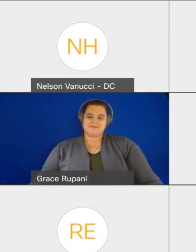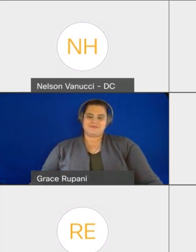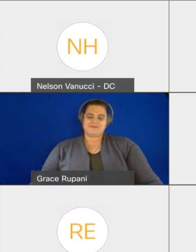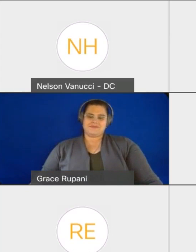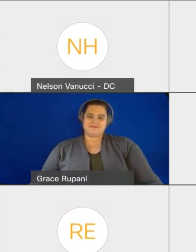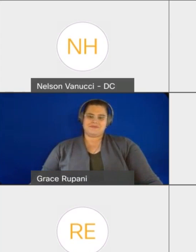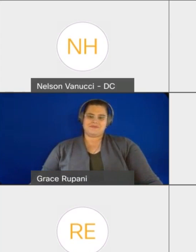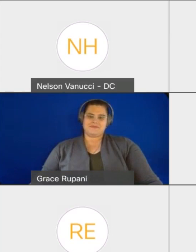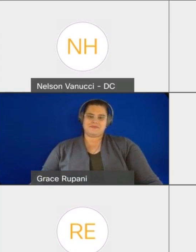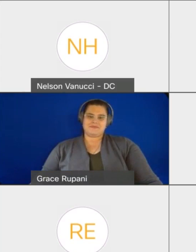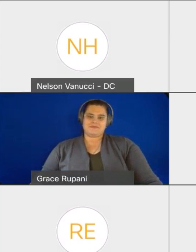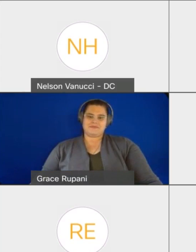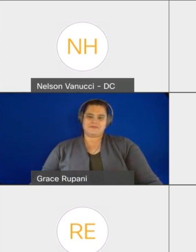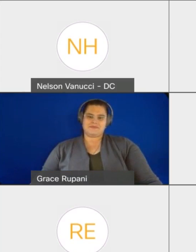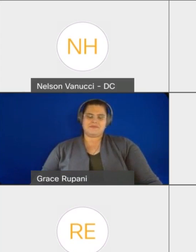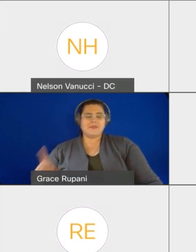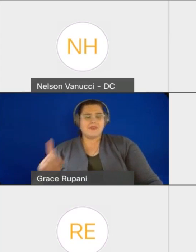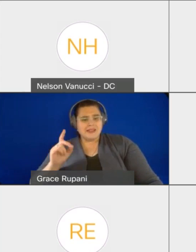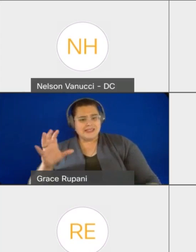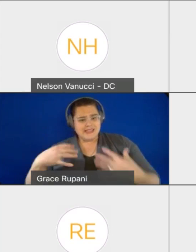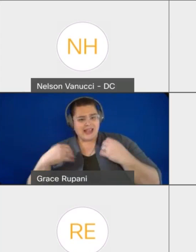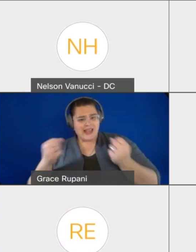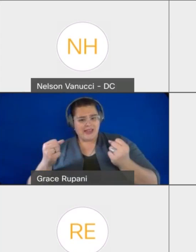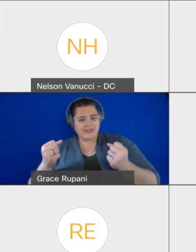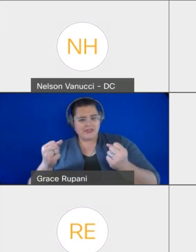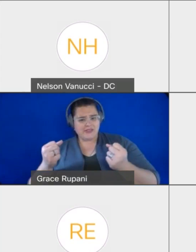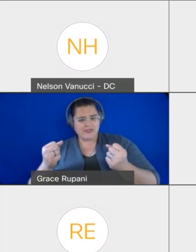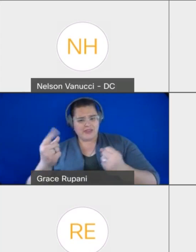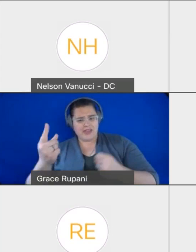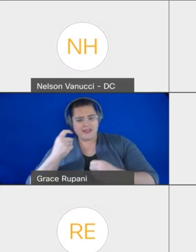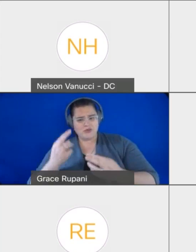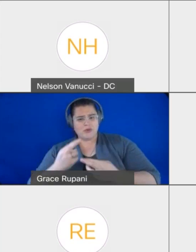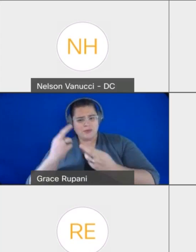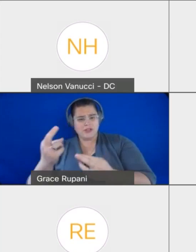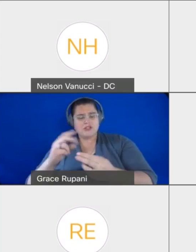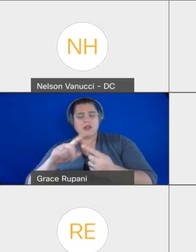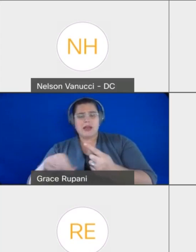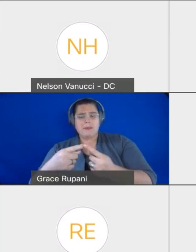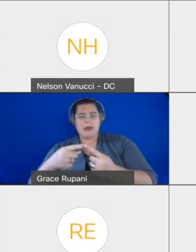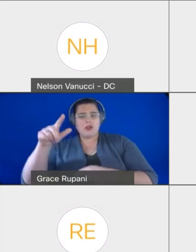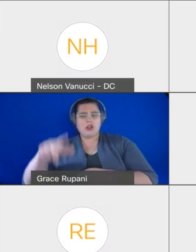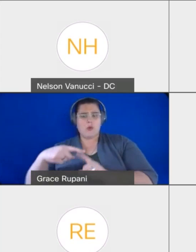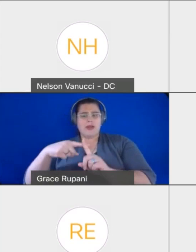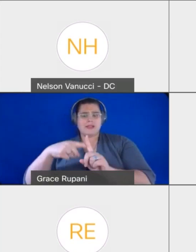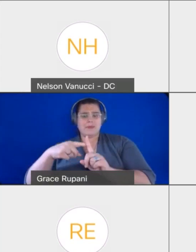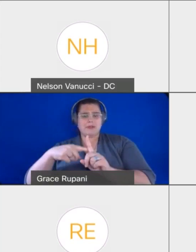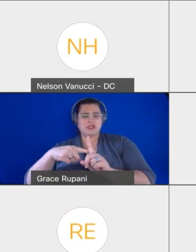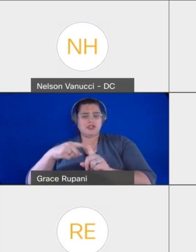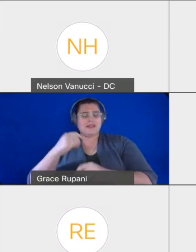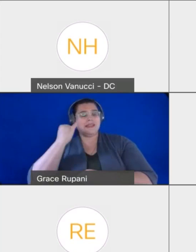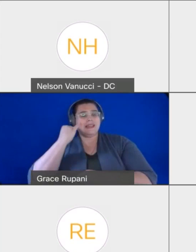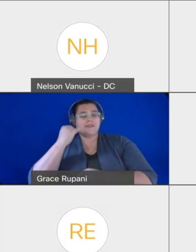So is there a DC Health recommendation on low temperature readings for staff who are coming in from the